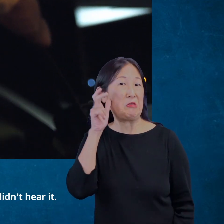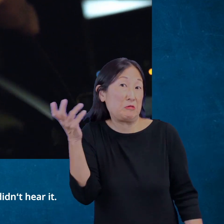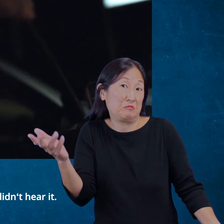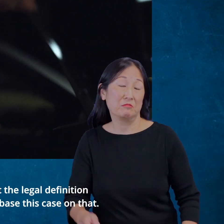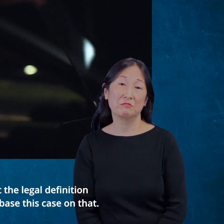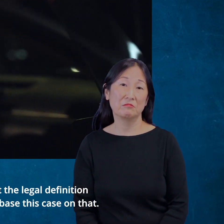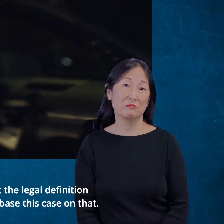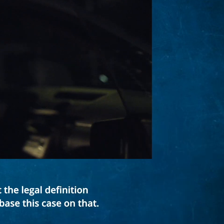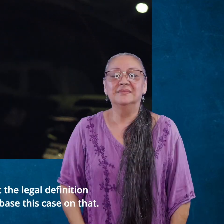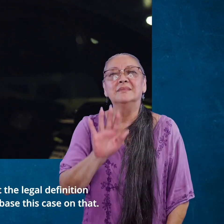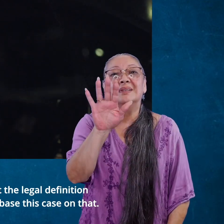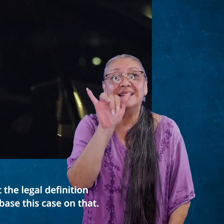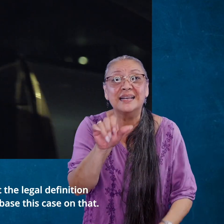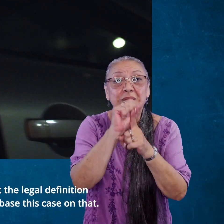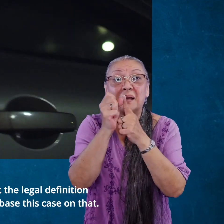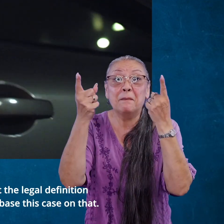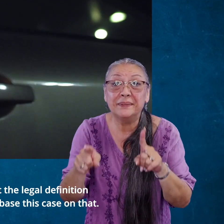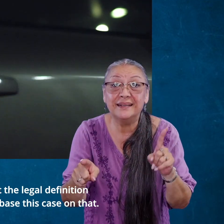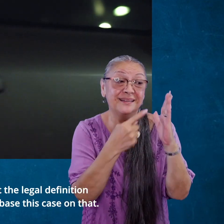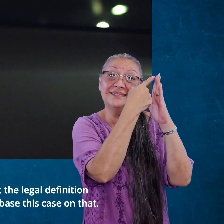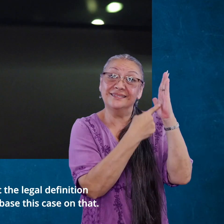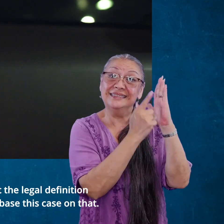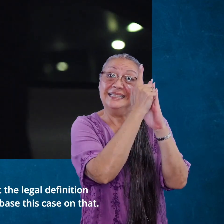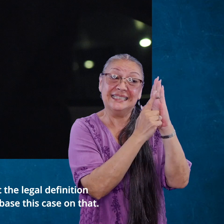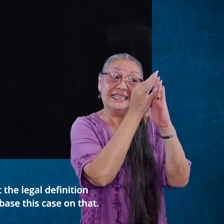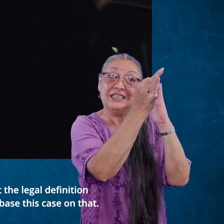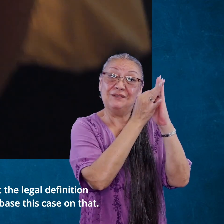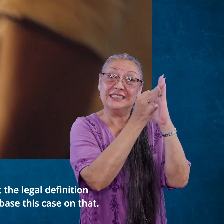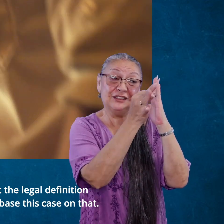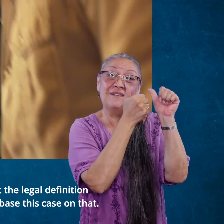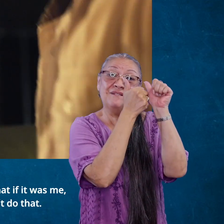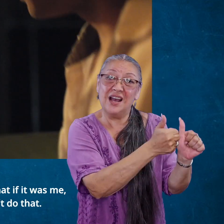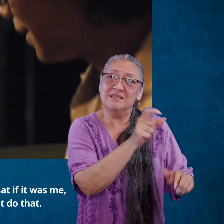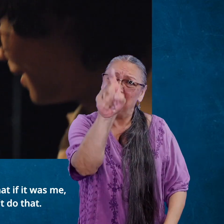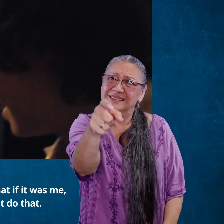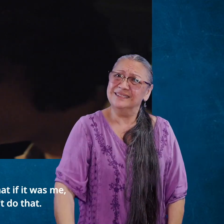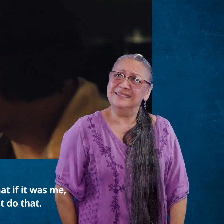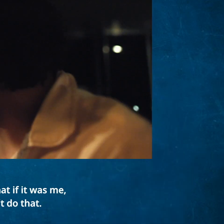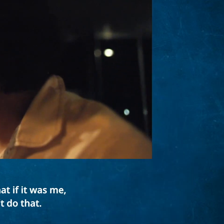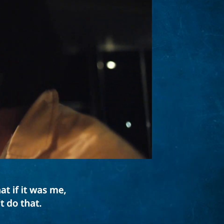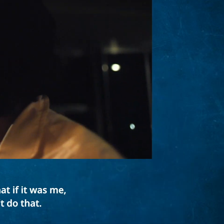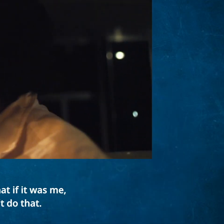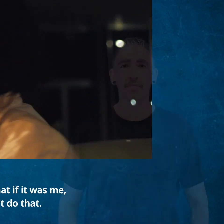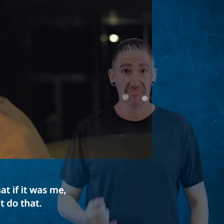hear it. And we have to look at the legal definition of sexual assault and base this case on that. I just know that if it was me, I wouldn't